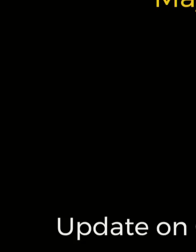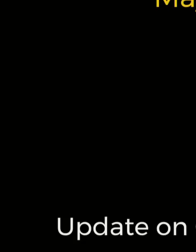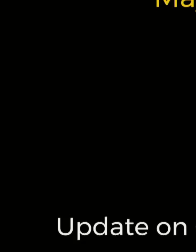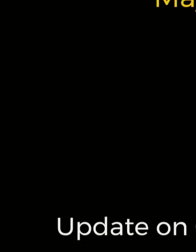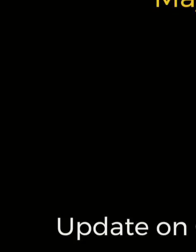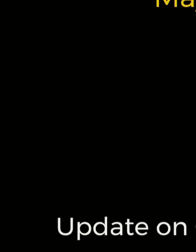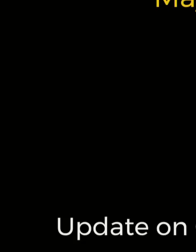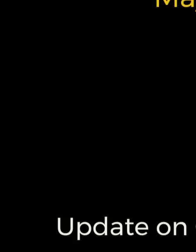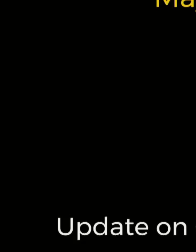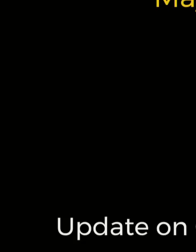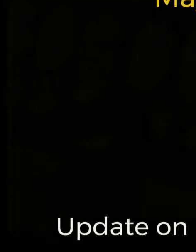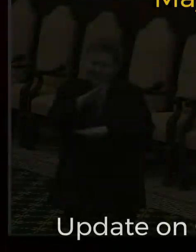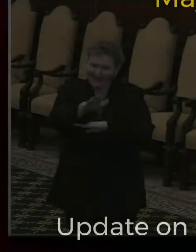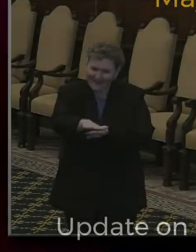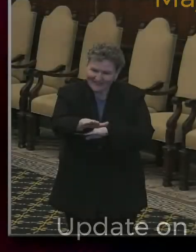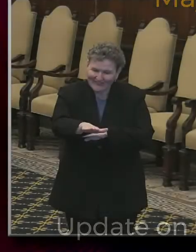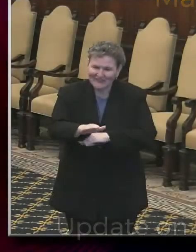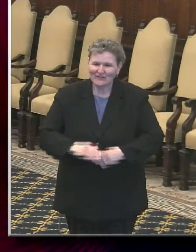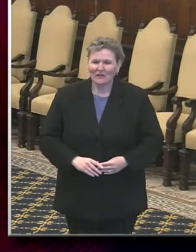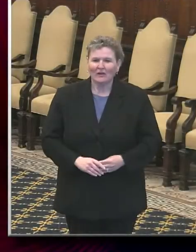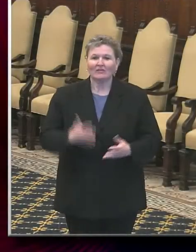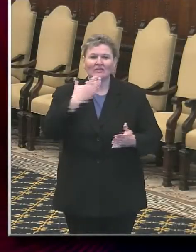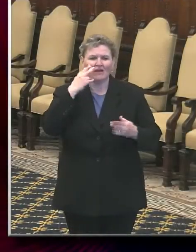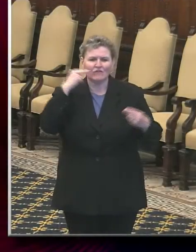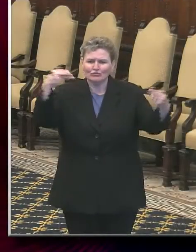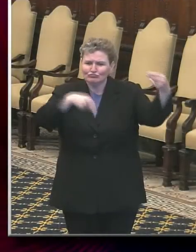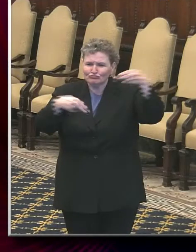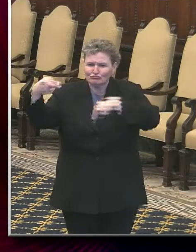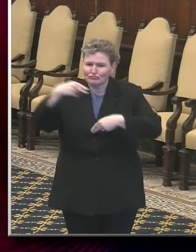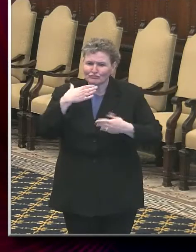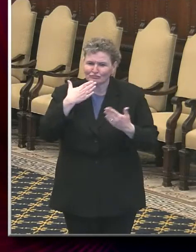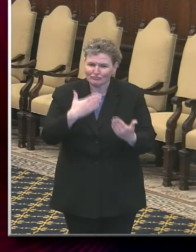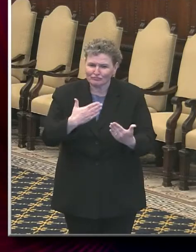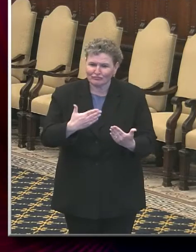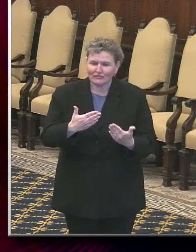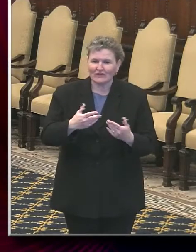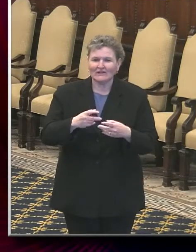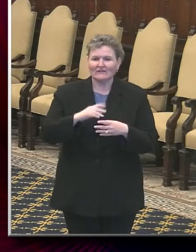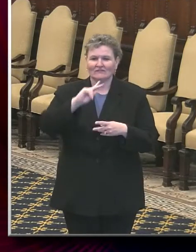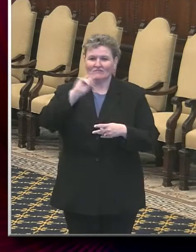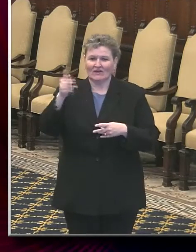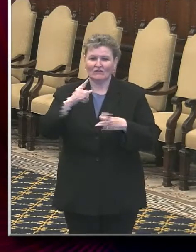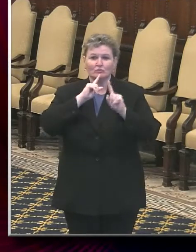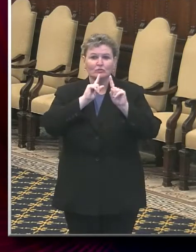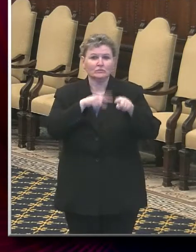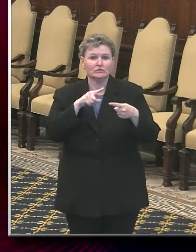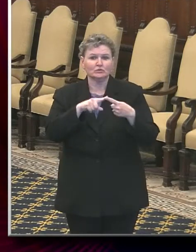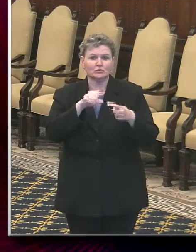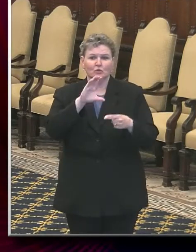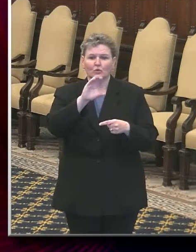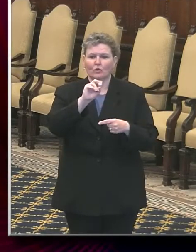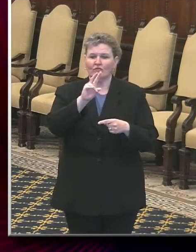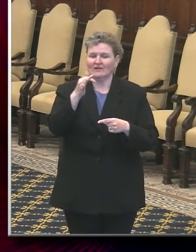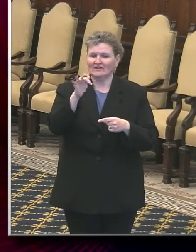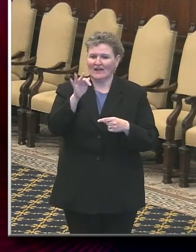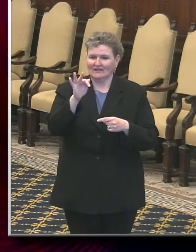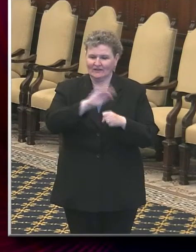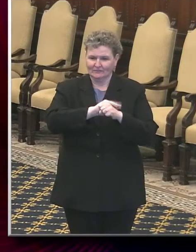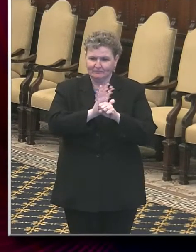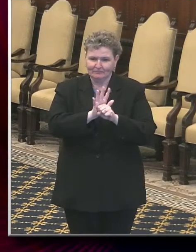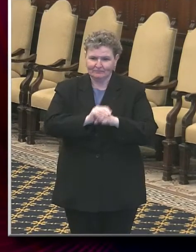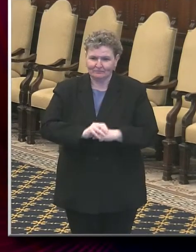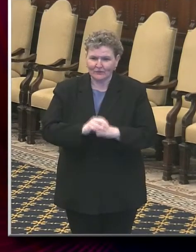Okay, good afternoon, and thank you everyone for joining the daily briefing on the City of Philadelphia's response to COVID-19. Today, all the